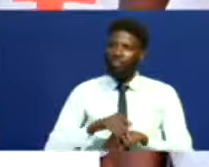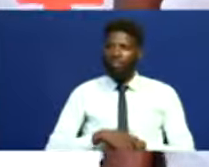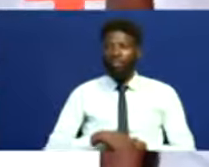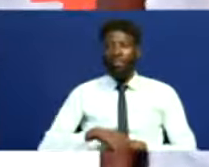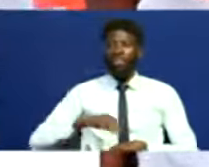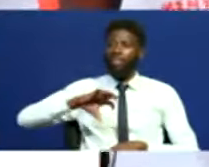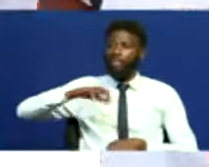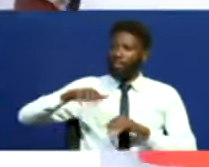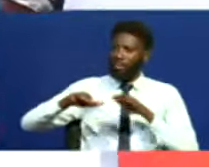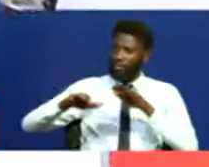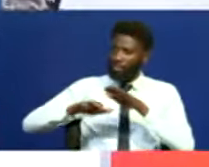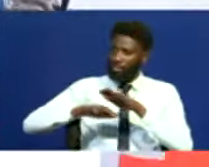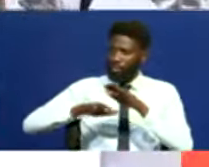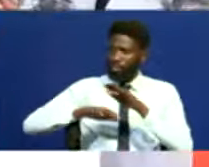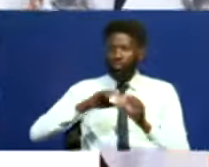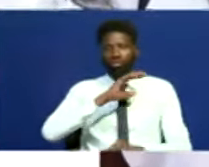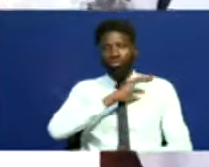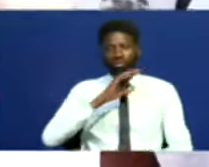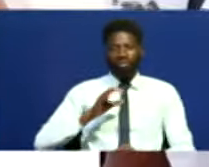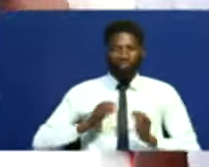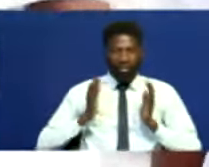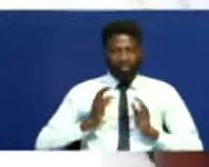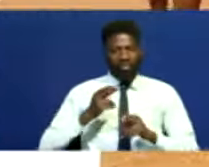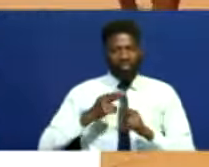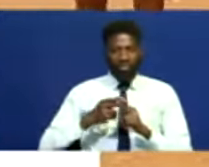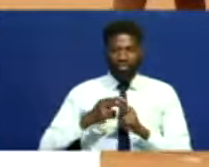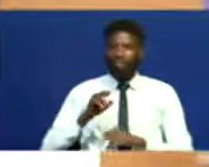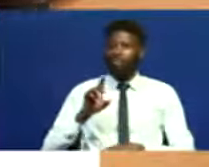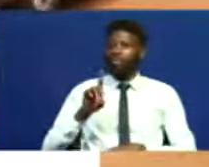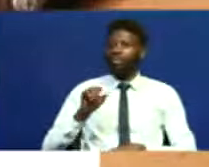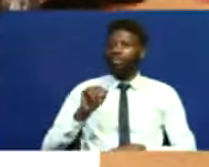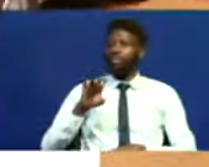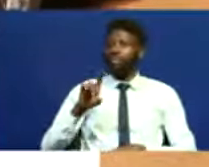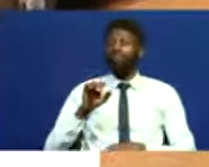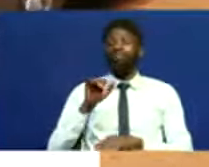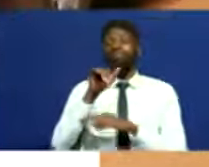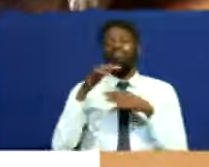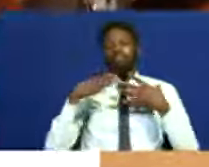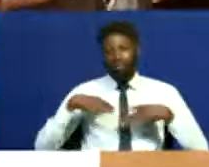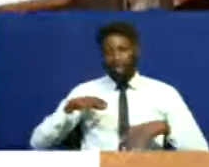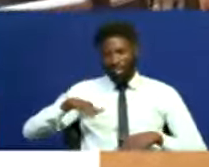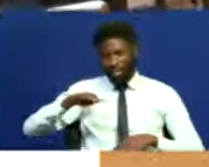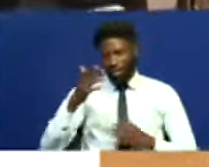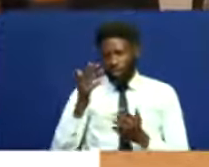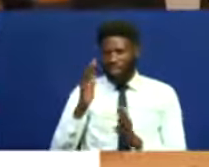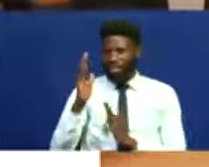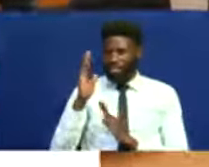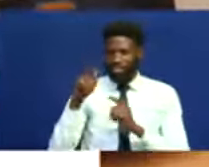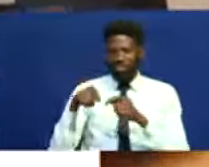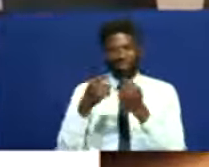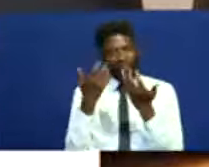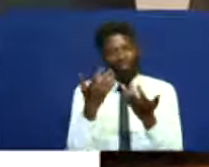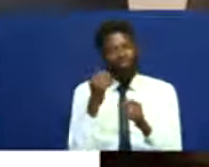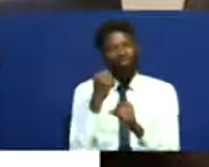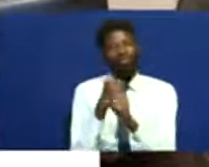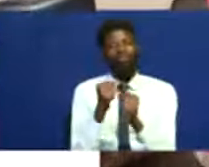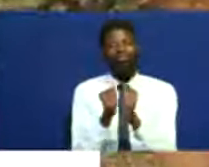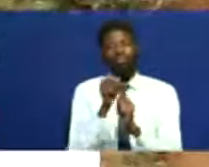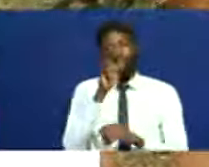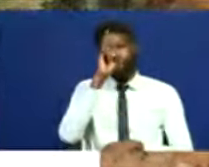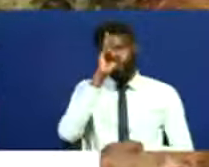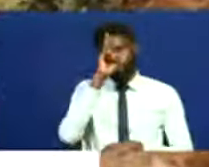Commissioner David Rotich urged residents in areas that are prone to insecurity to collaborate with law enforcement agencies, noting